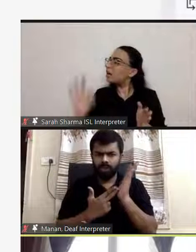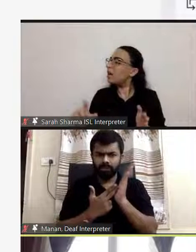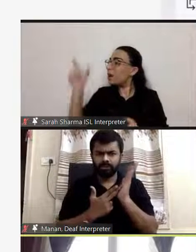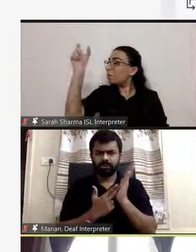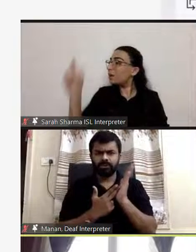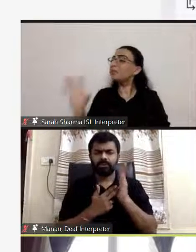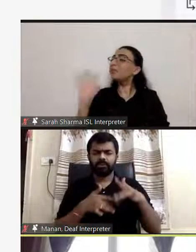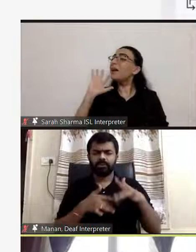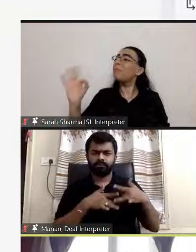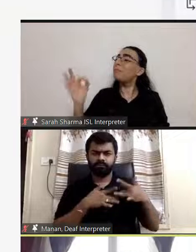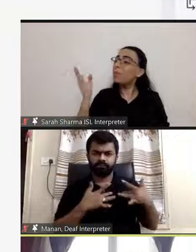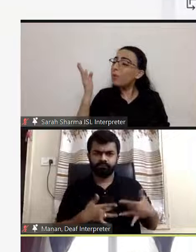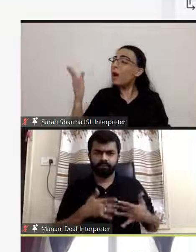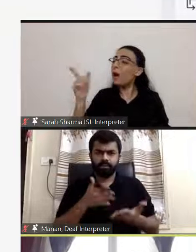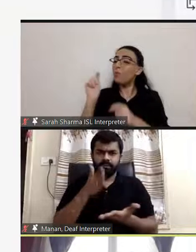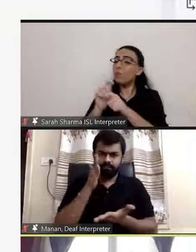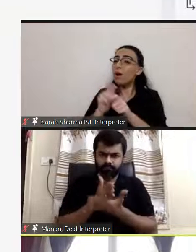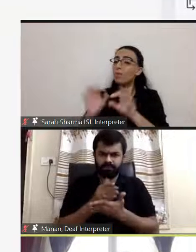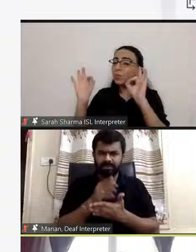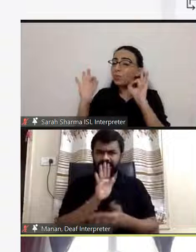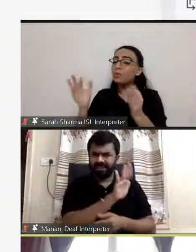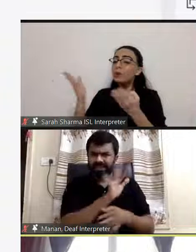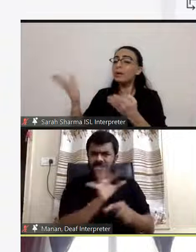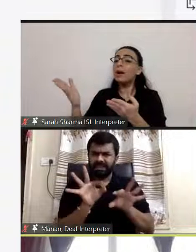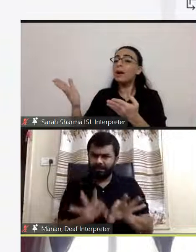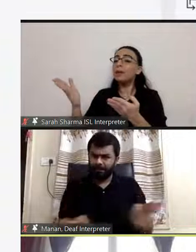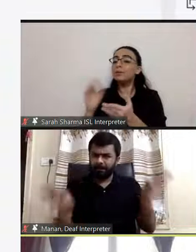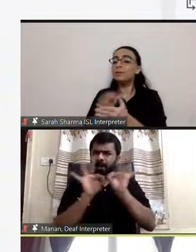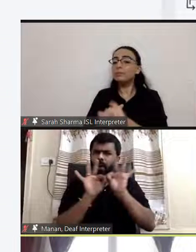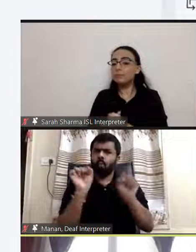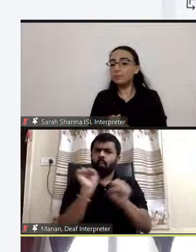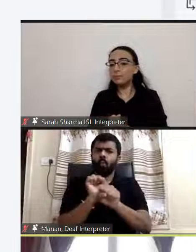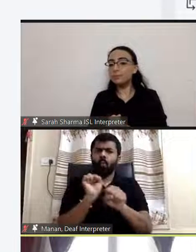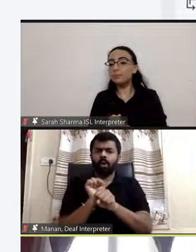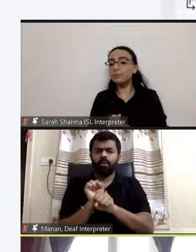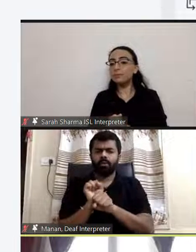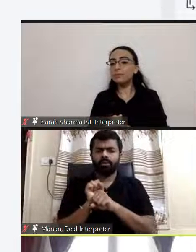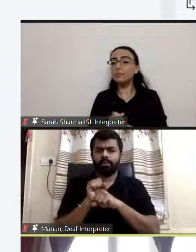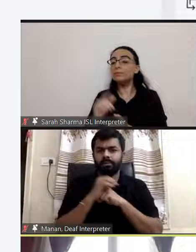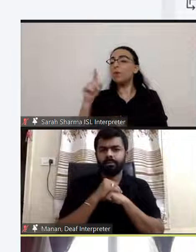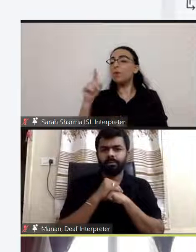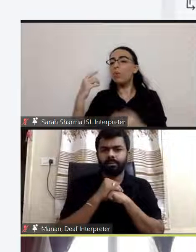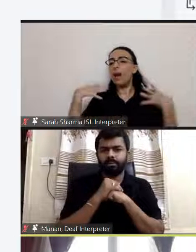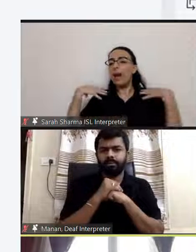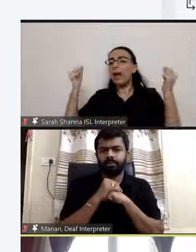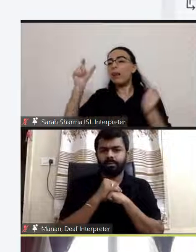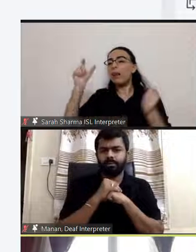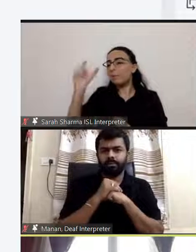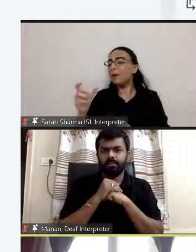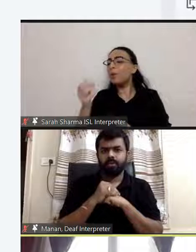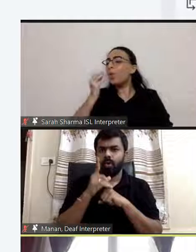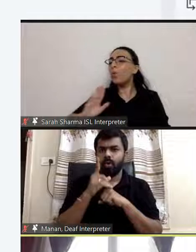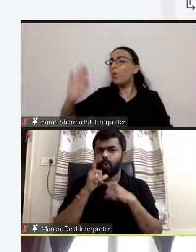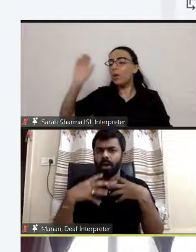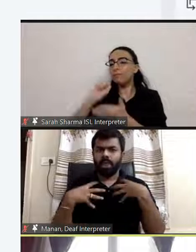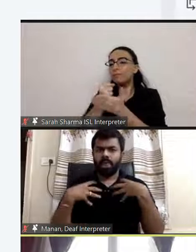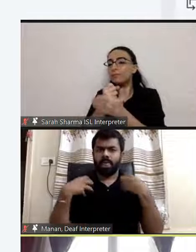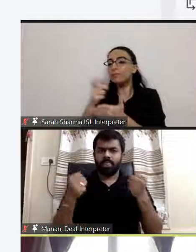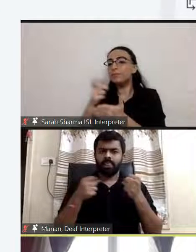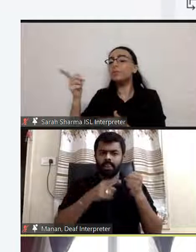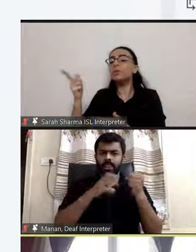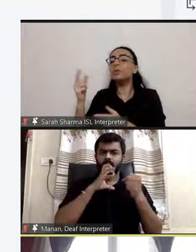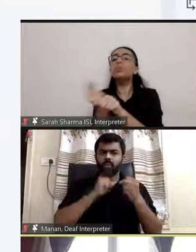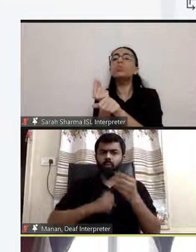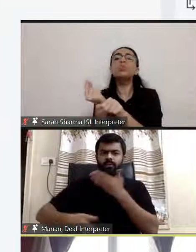do their work. Because what I can say here, traditional healers mainly, they were using